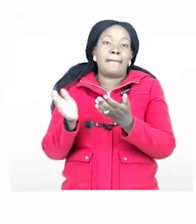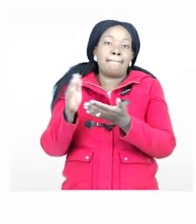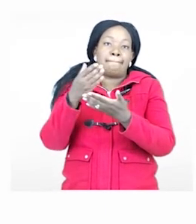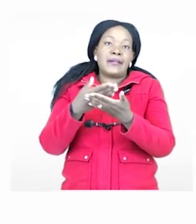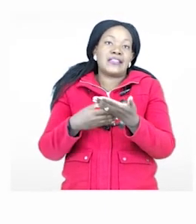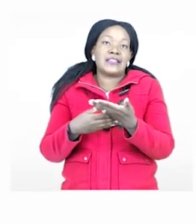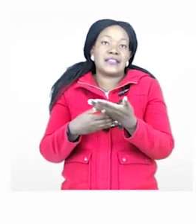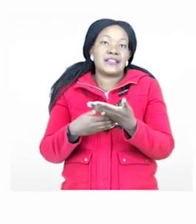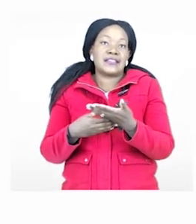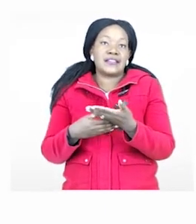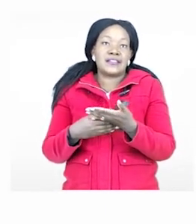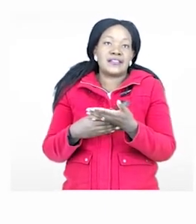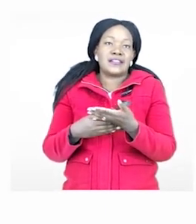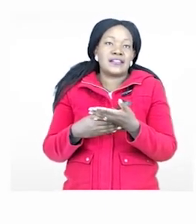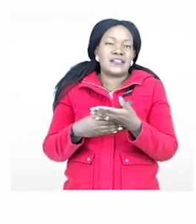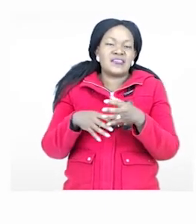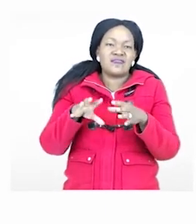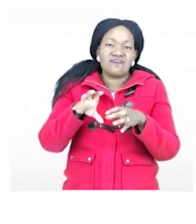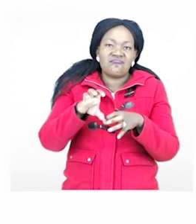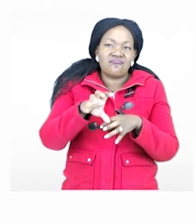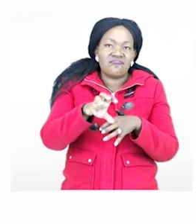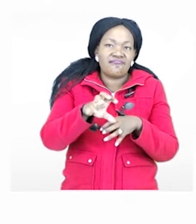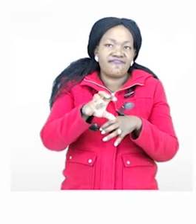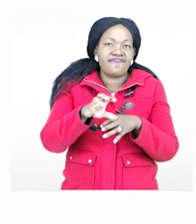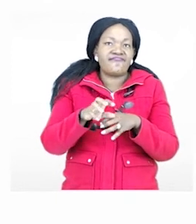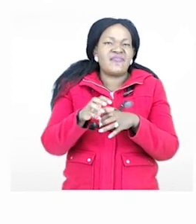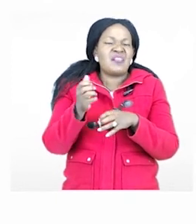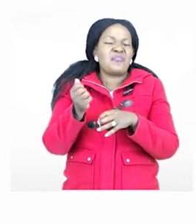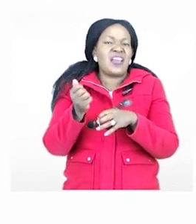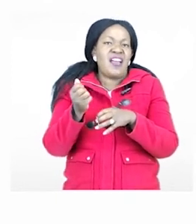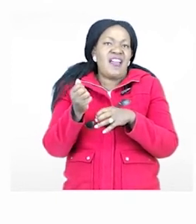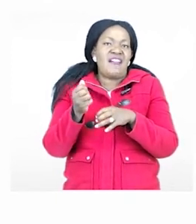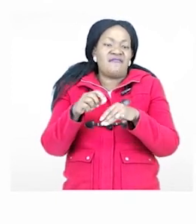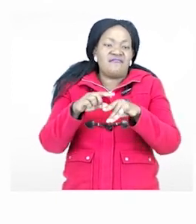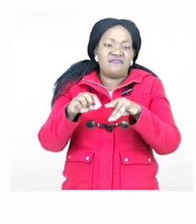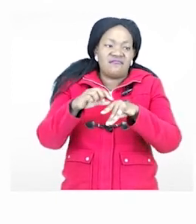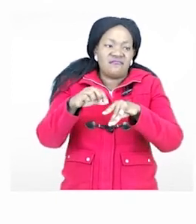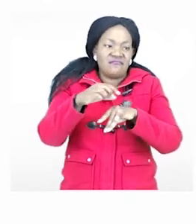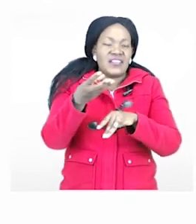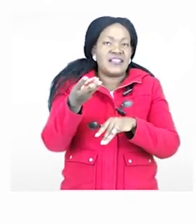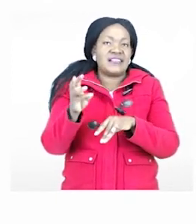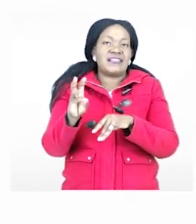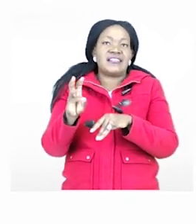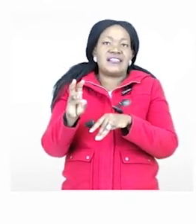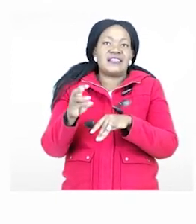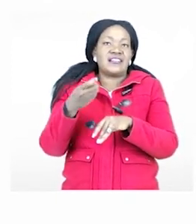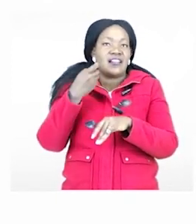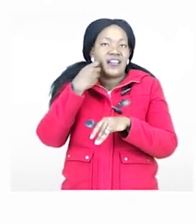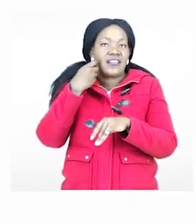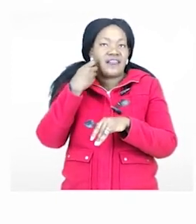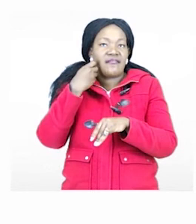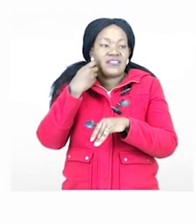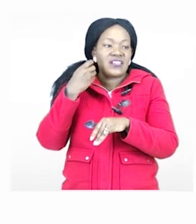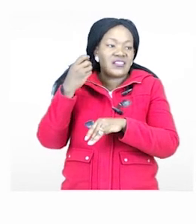Let's look at the insects. Both have six legs and the fish has fins. Which one does not